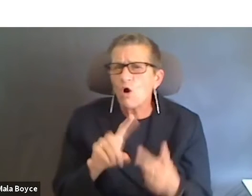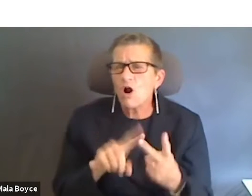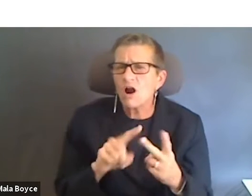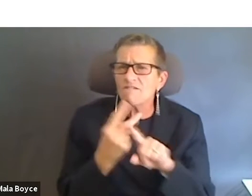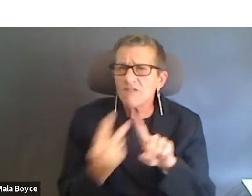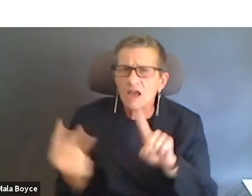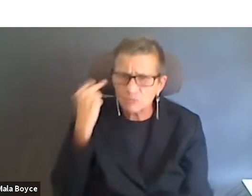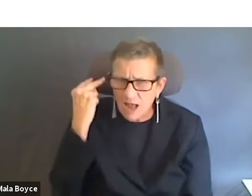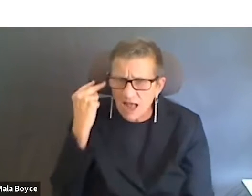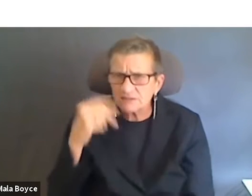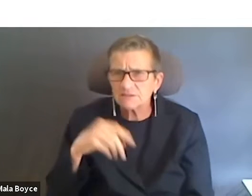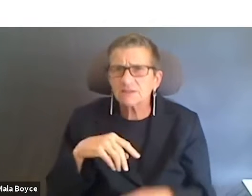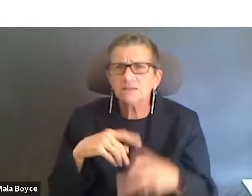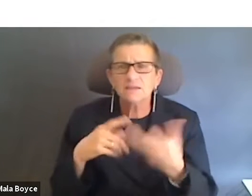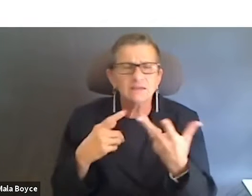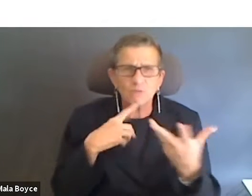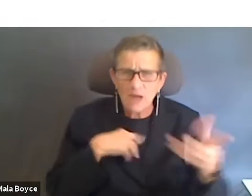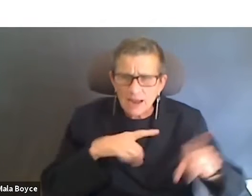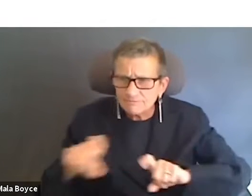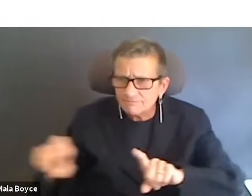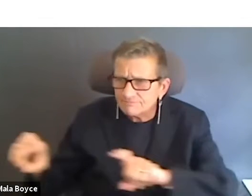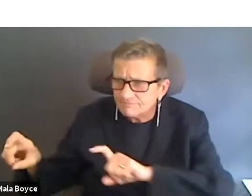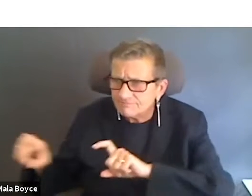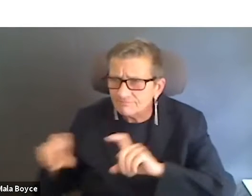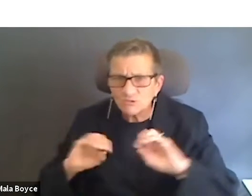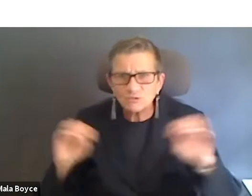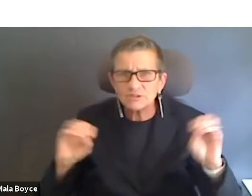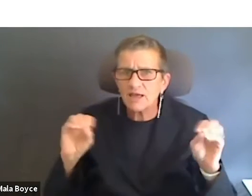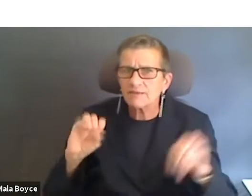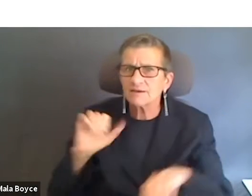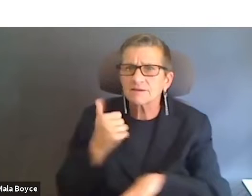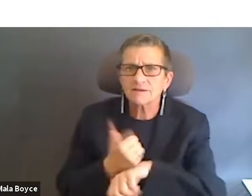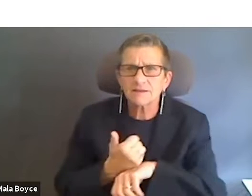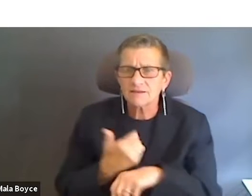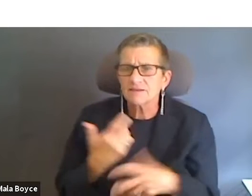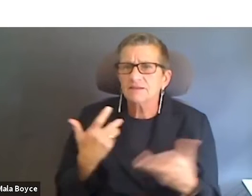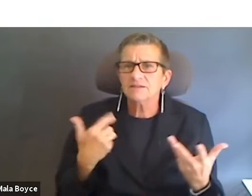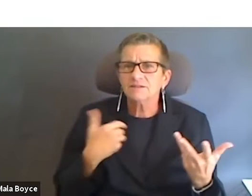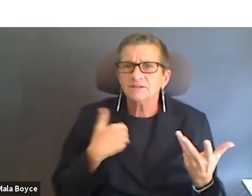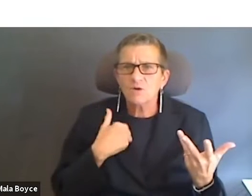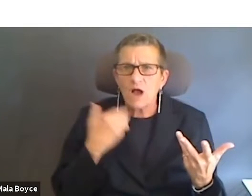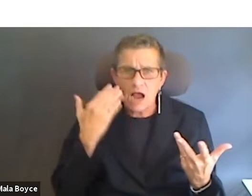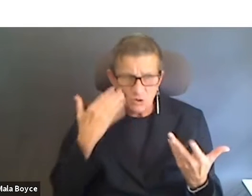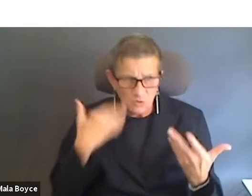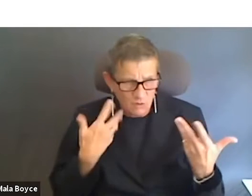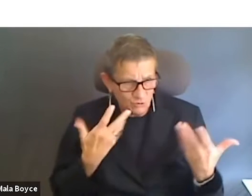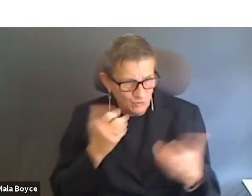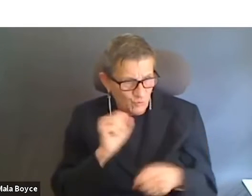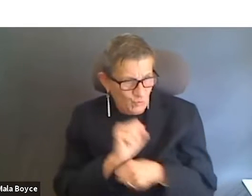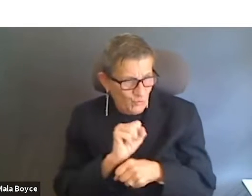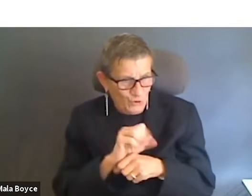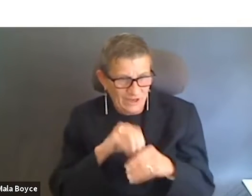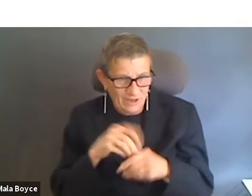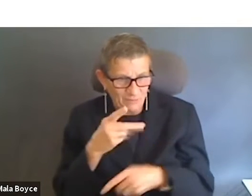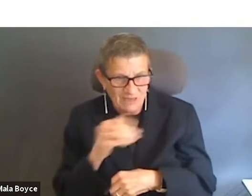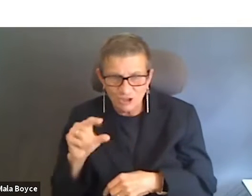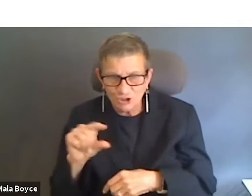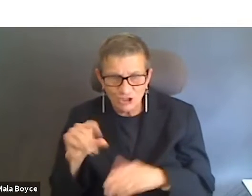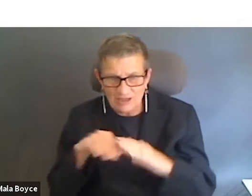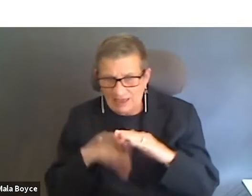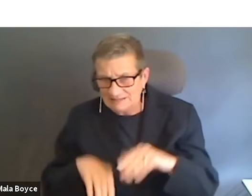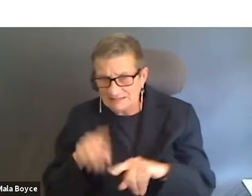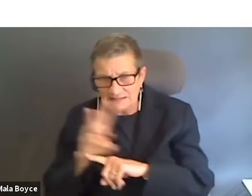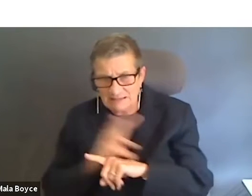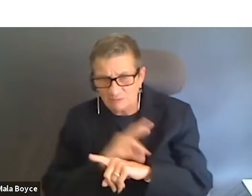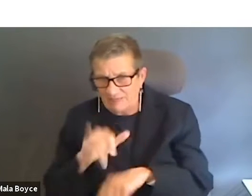when I asked around, there was nothing in place. And so I asked, I know I've been at the company less than 6 months at that point.